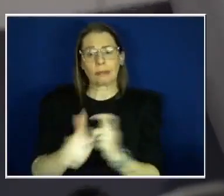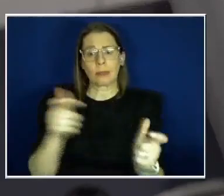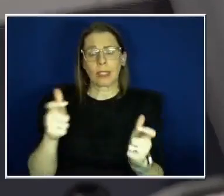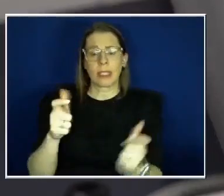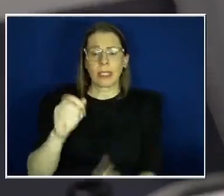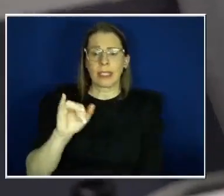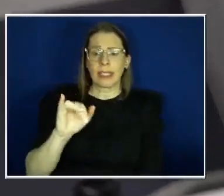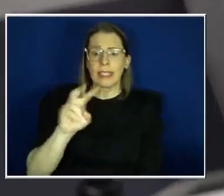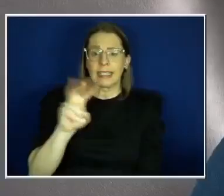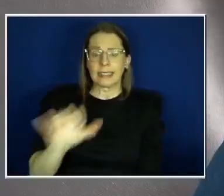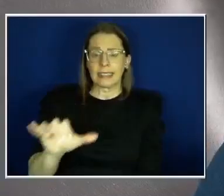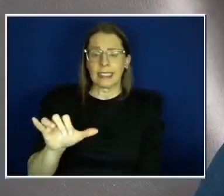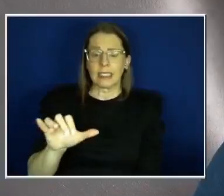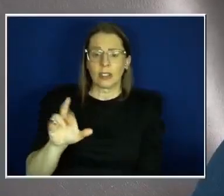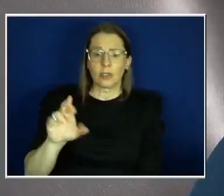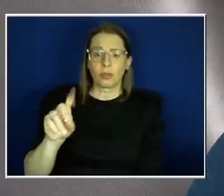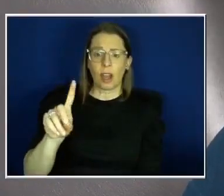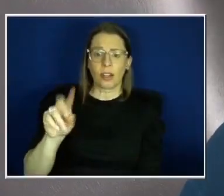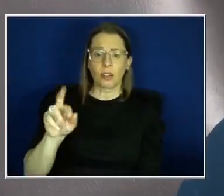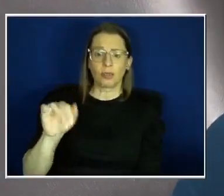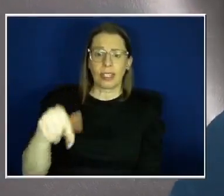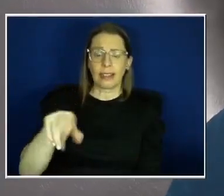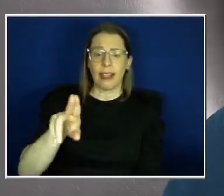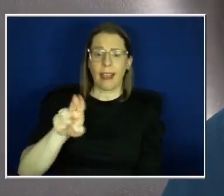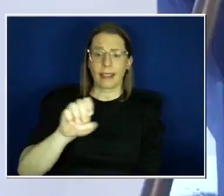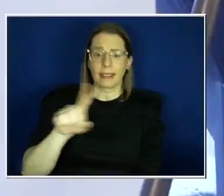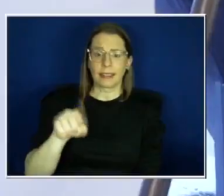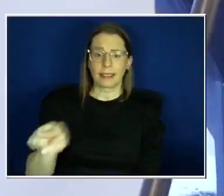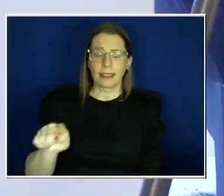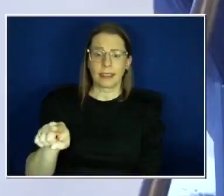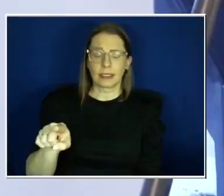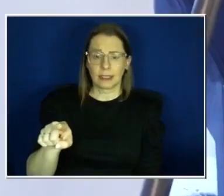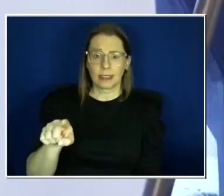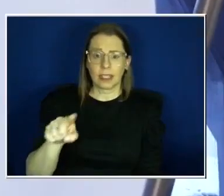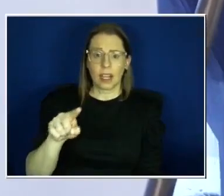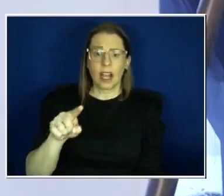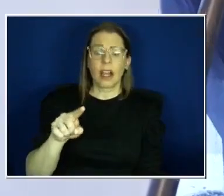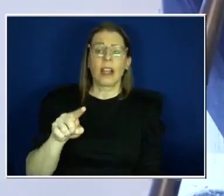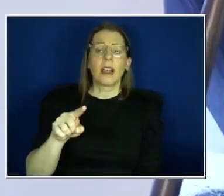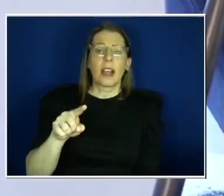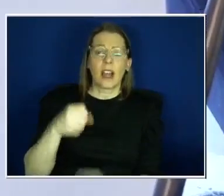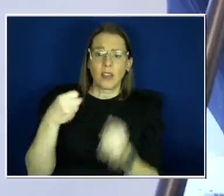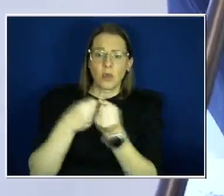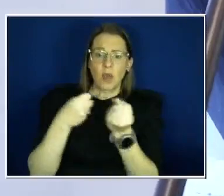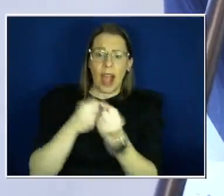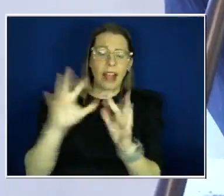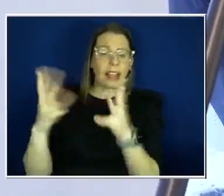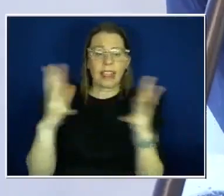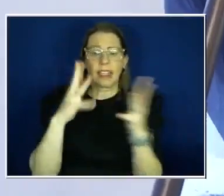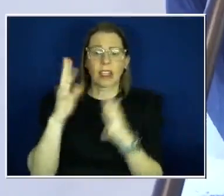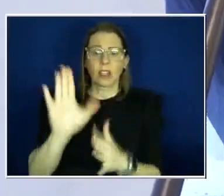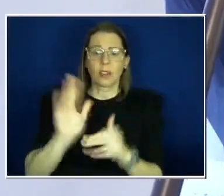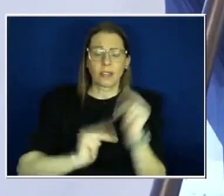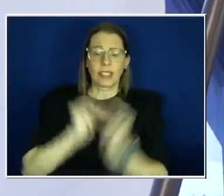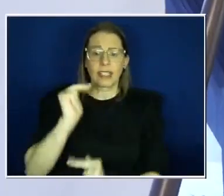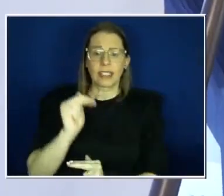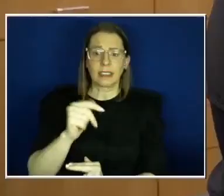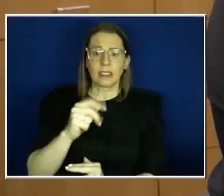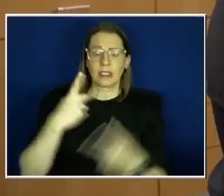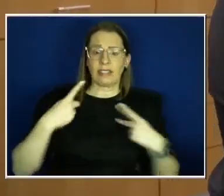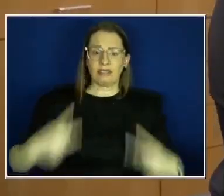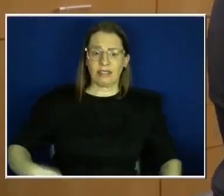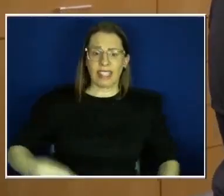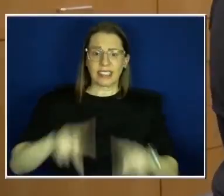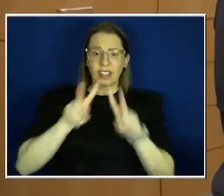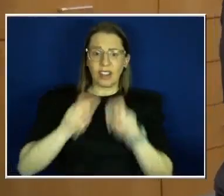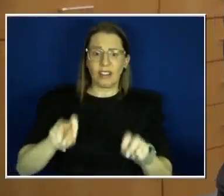athletes, told and said it perfectly at the Teal Rising rally at your facilities. She said, the physicals were the fastest